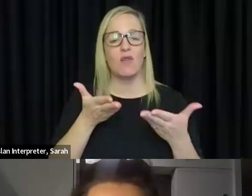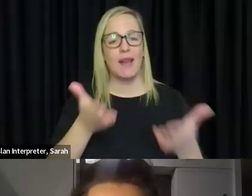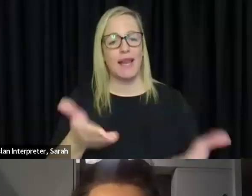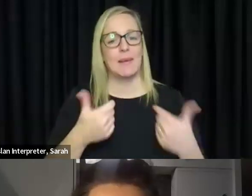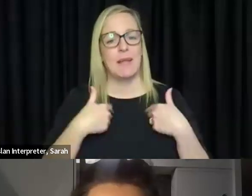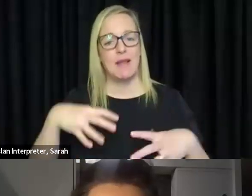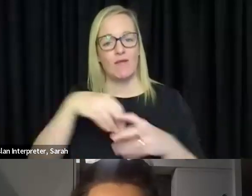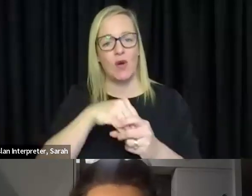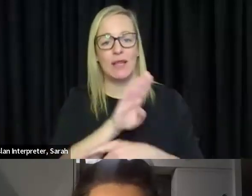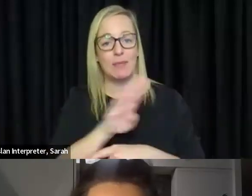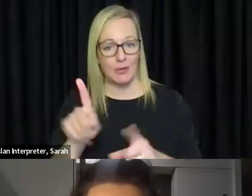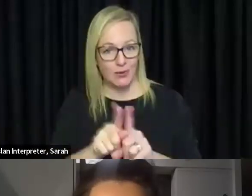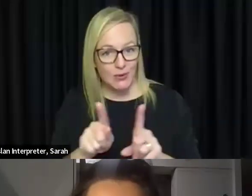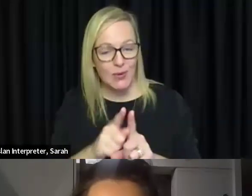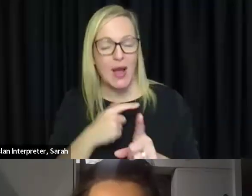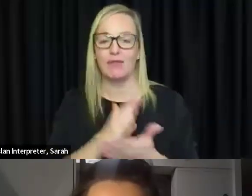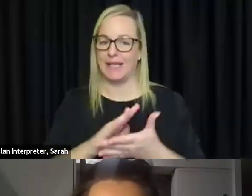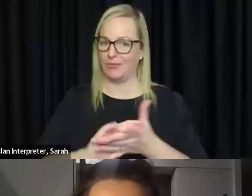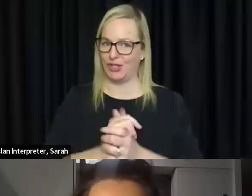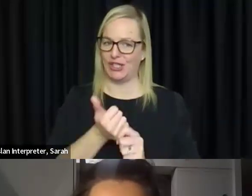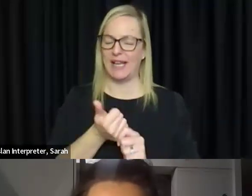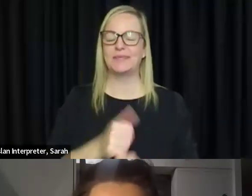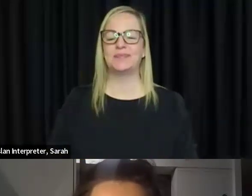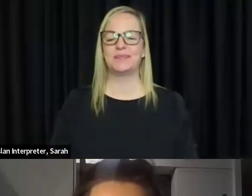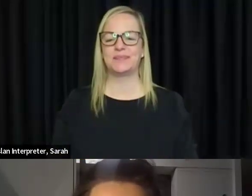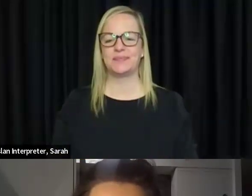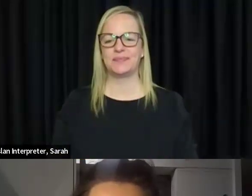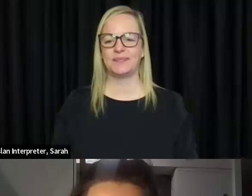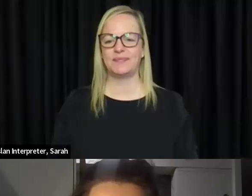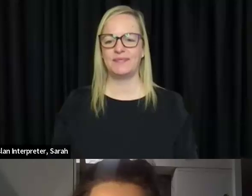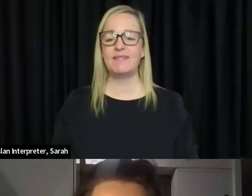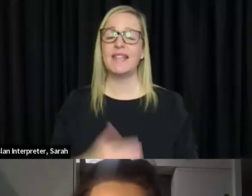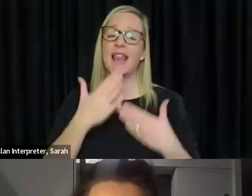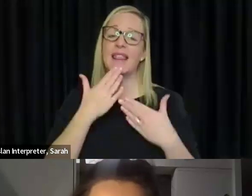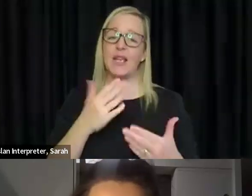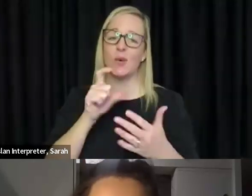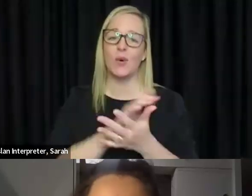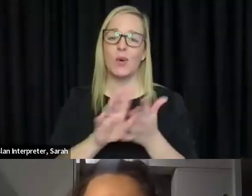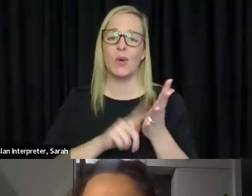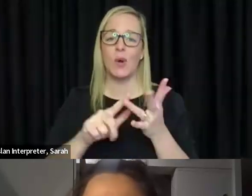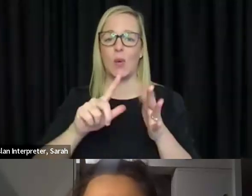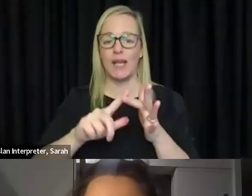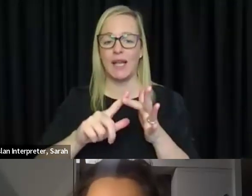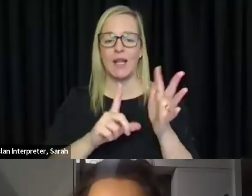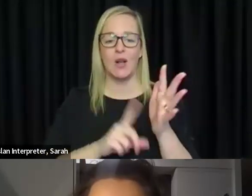the panel. I really appreciate it. And thank you to Chloe, Laura,